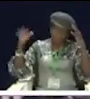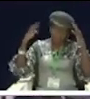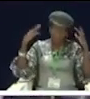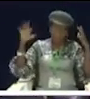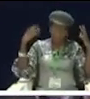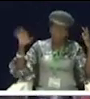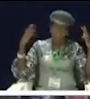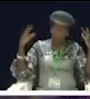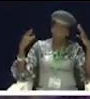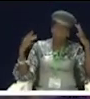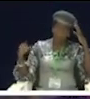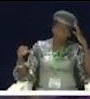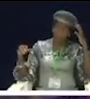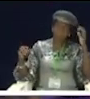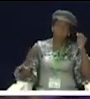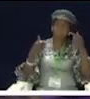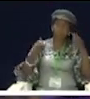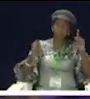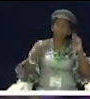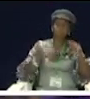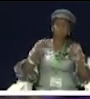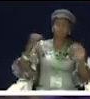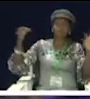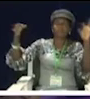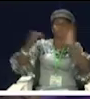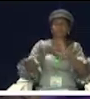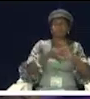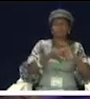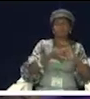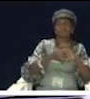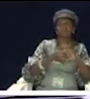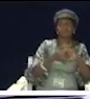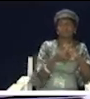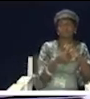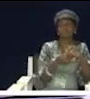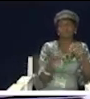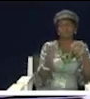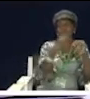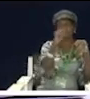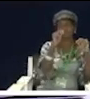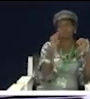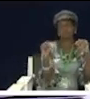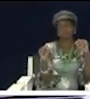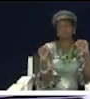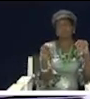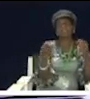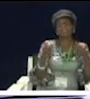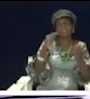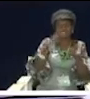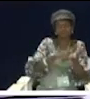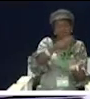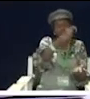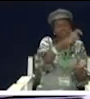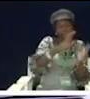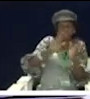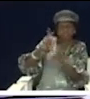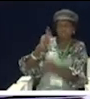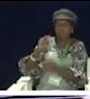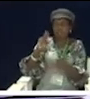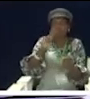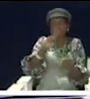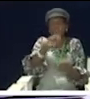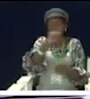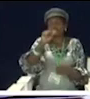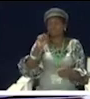Let me jump zone 3 first and go to zone 4. And we'll come back to zone